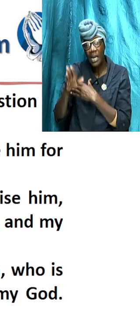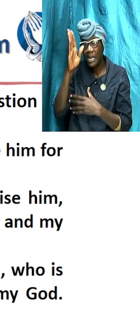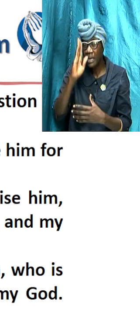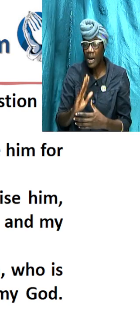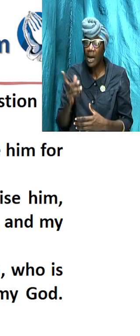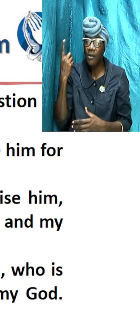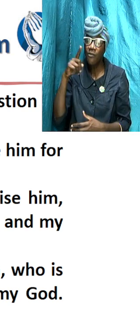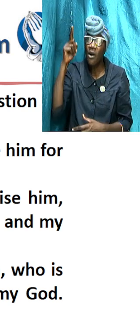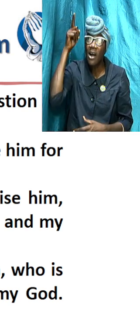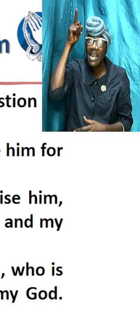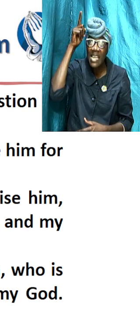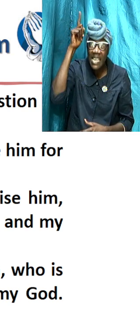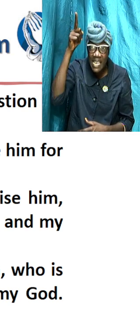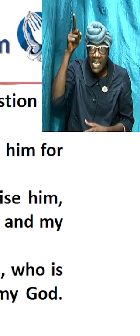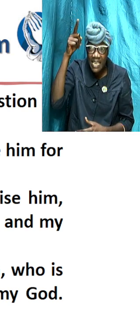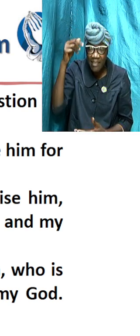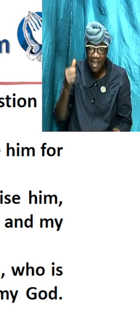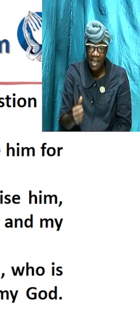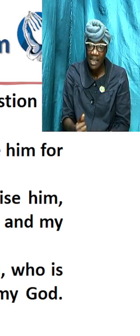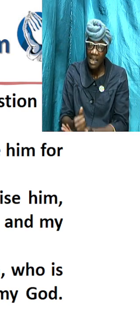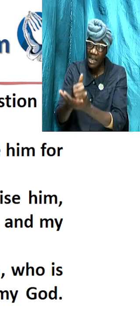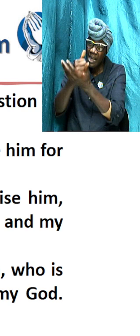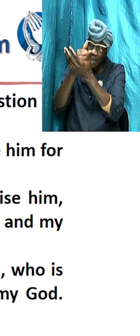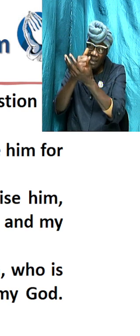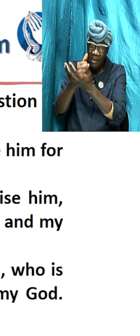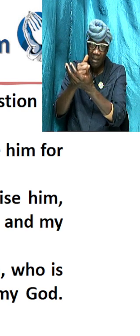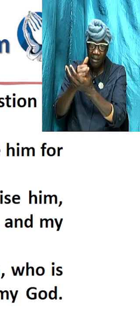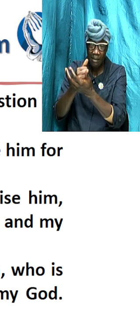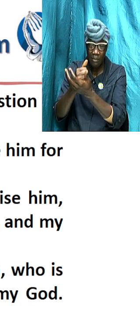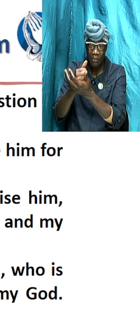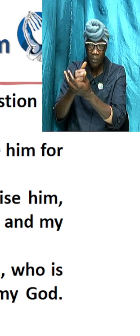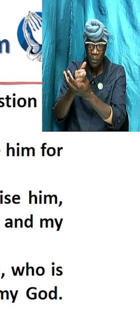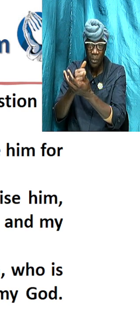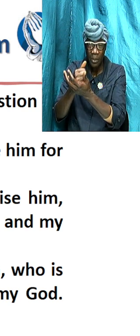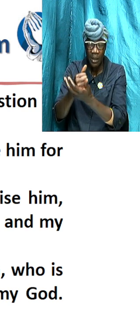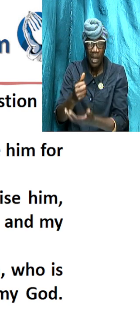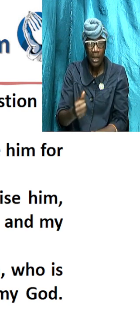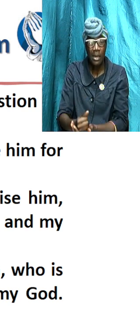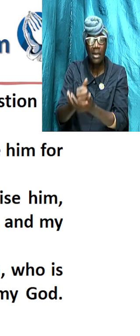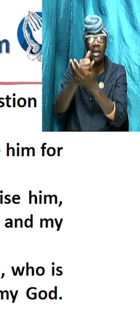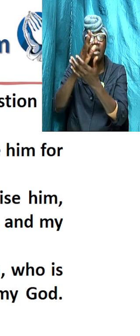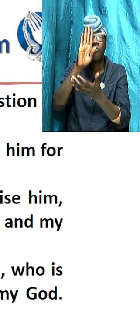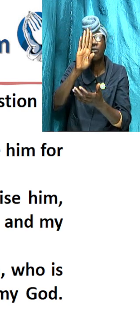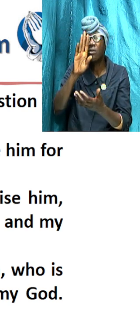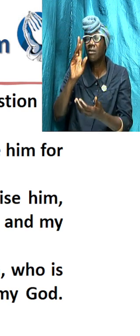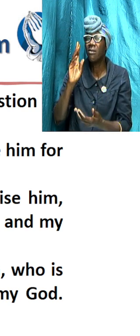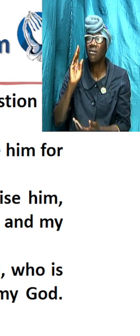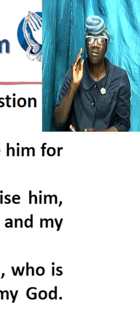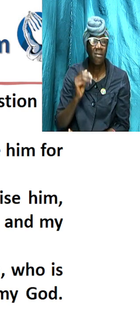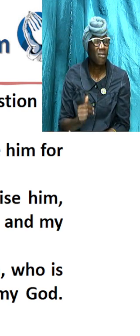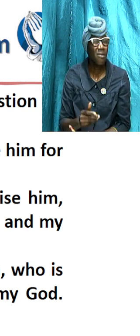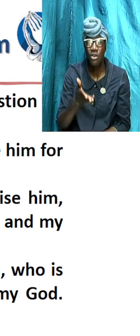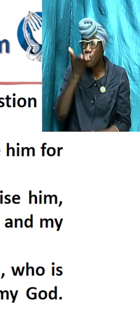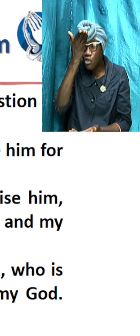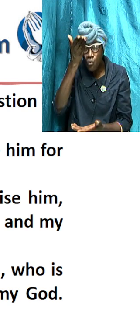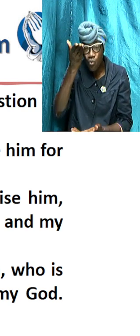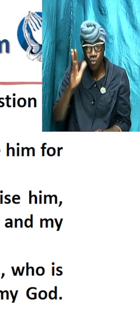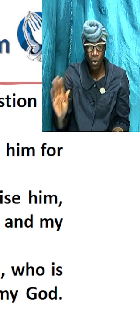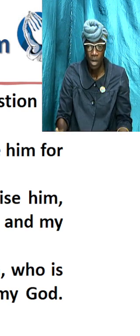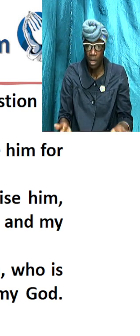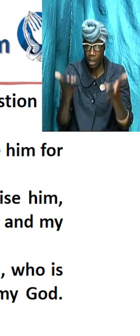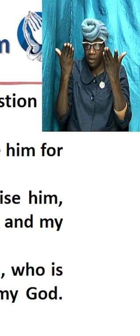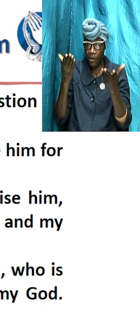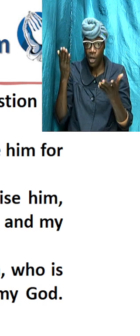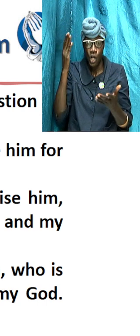he is the health of your countenance. In other words, he's the one that's going to lift your countenance. But you know the only way he can do that? Because